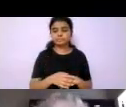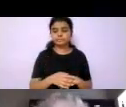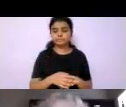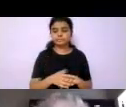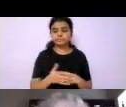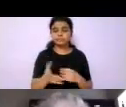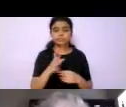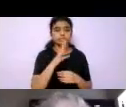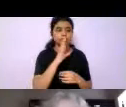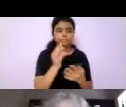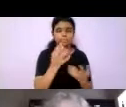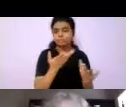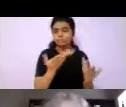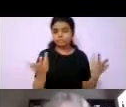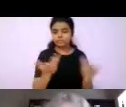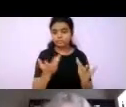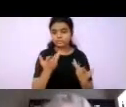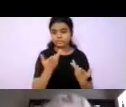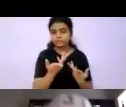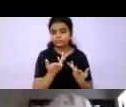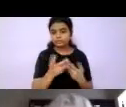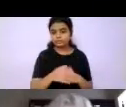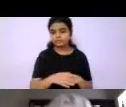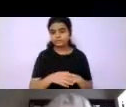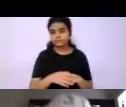writers on